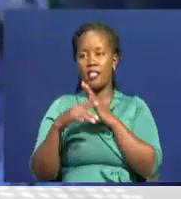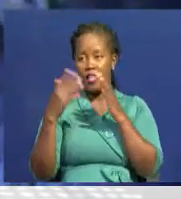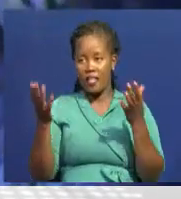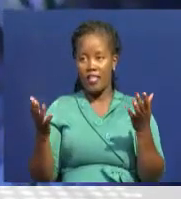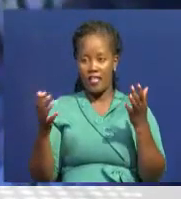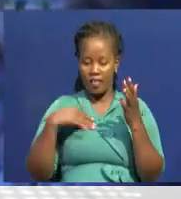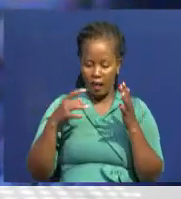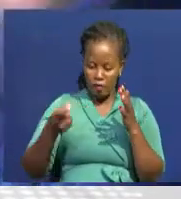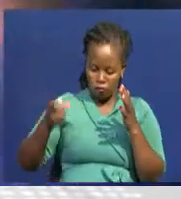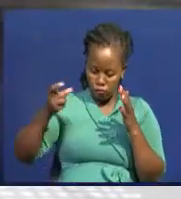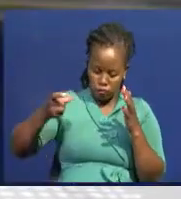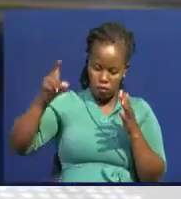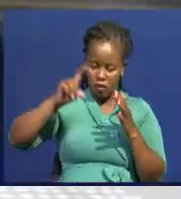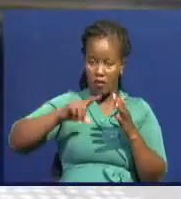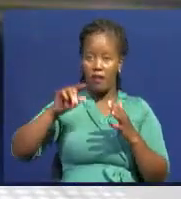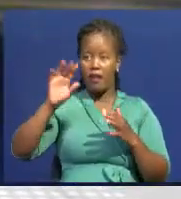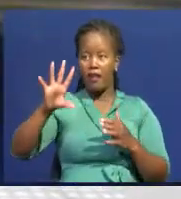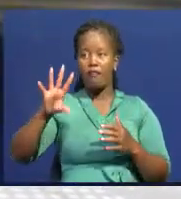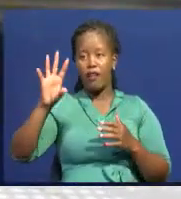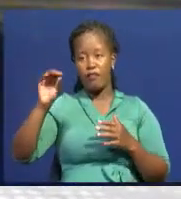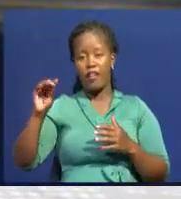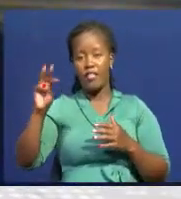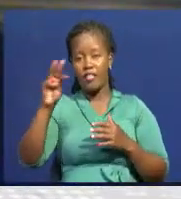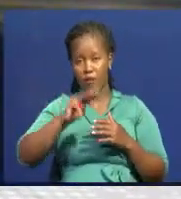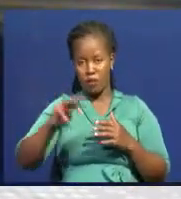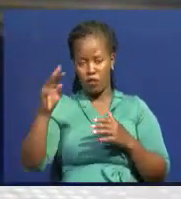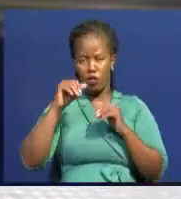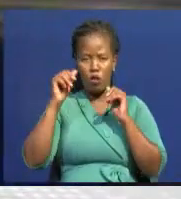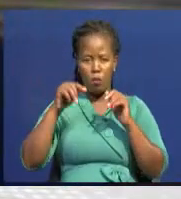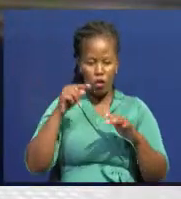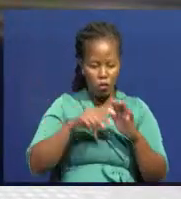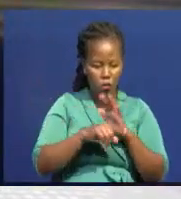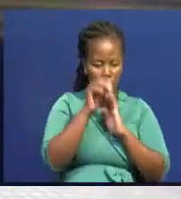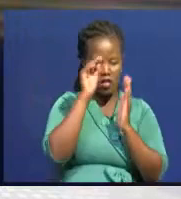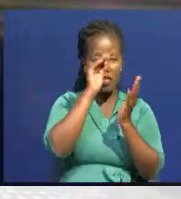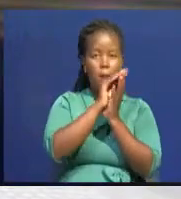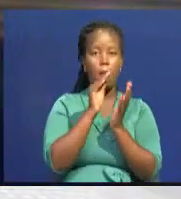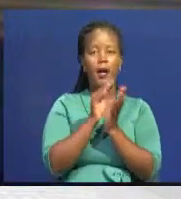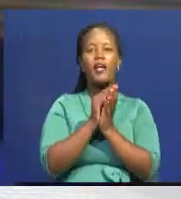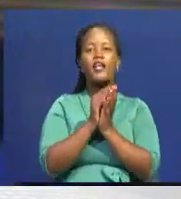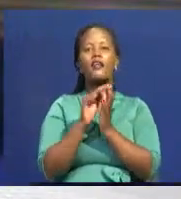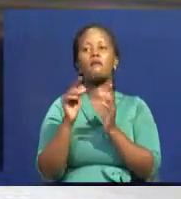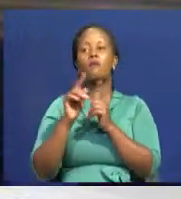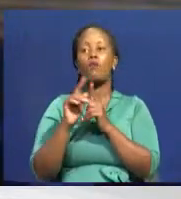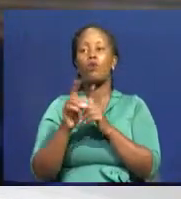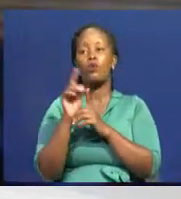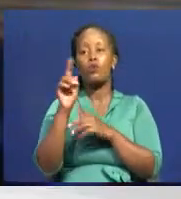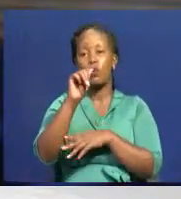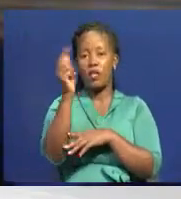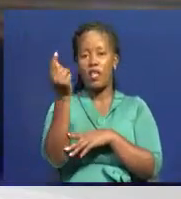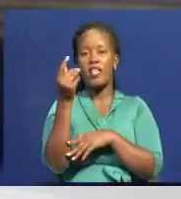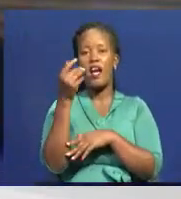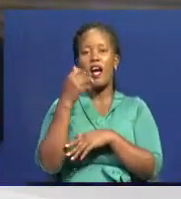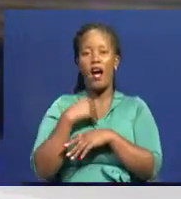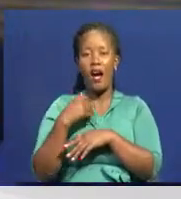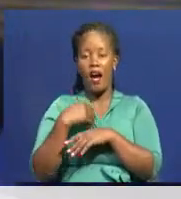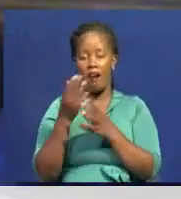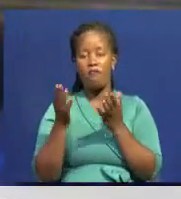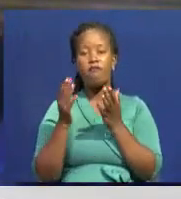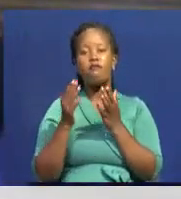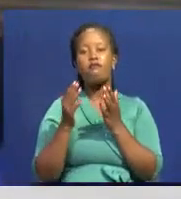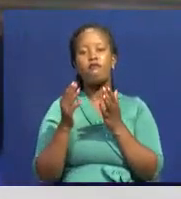$5 million, I can go to the bank and refinance. And I know in Kenya, we have the Kenya Refinance Mortgage Company now that